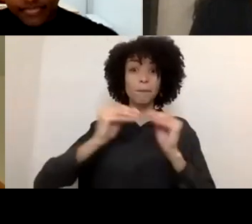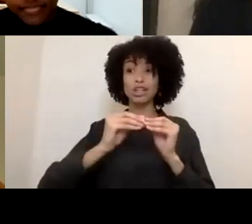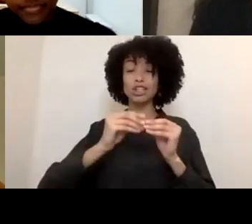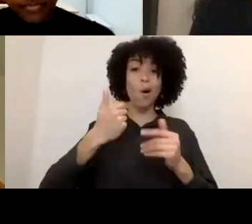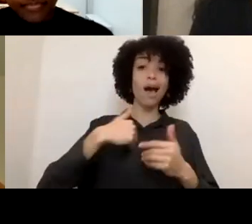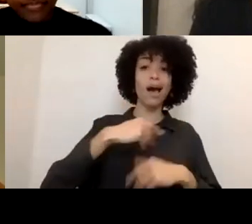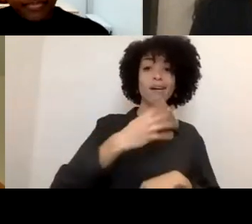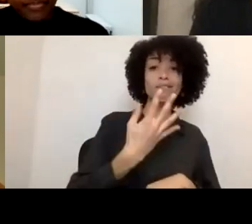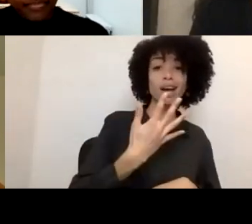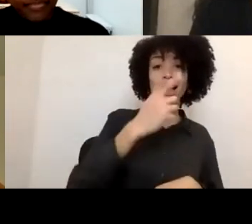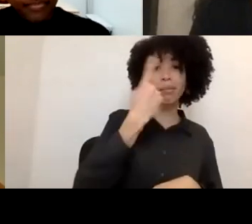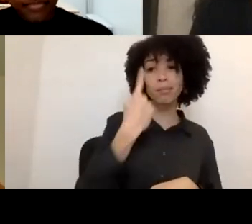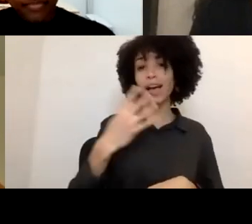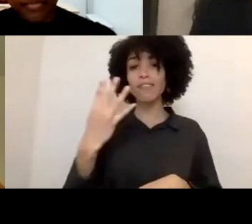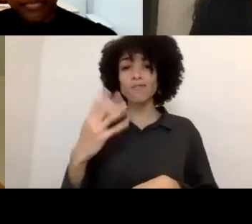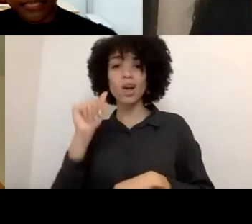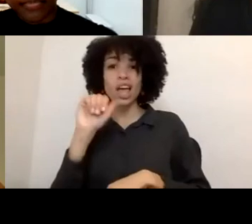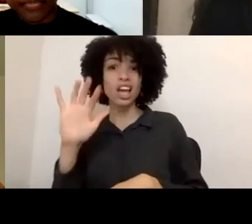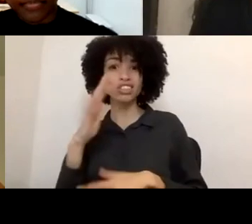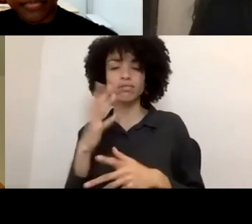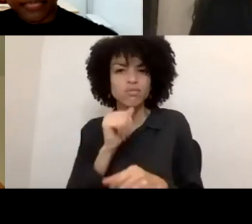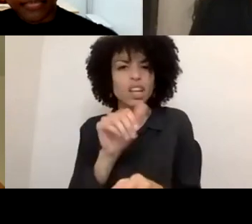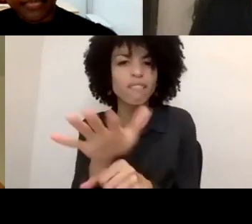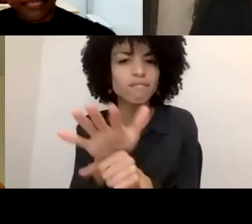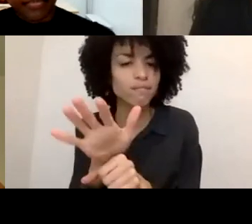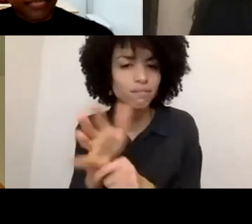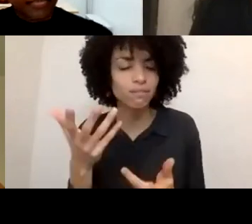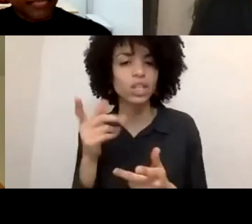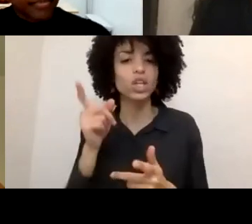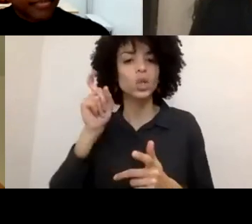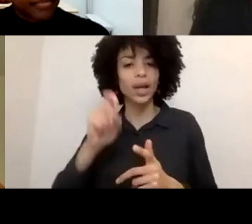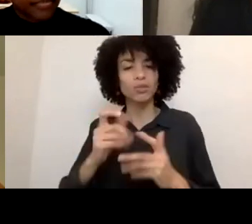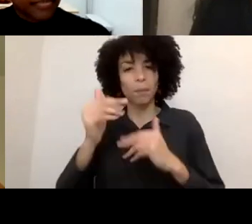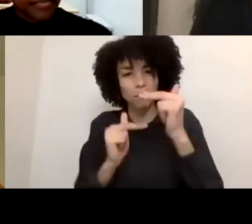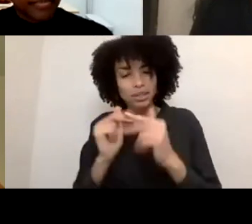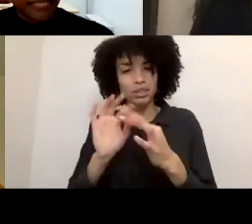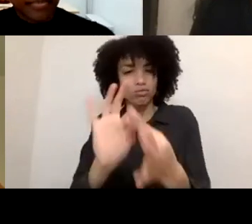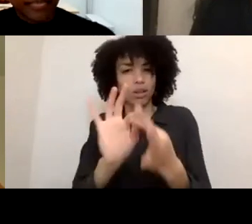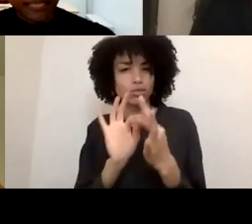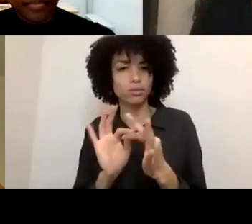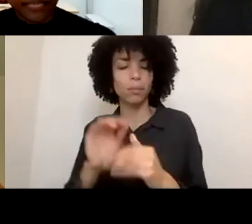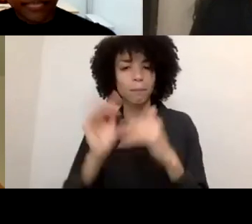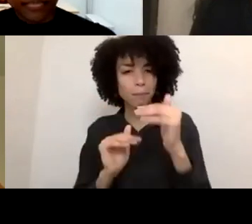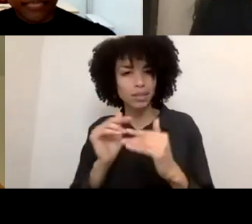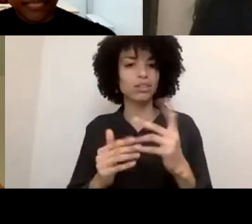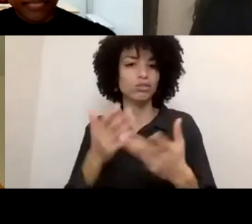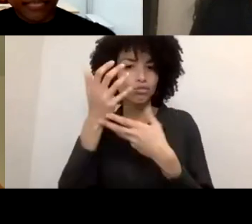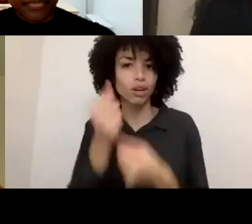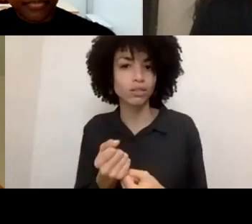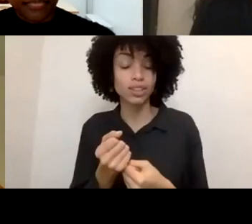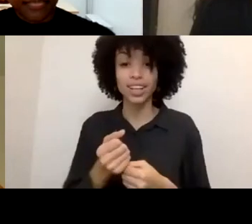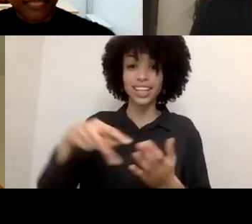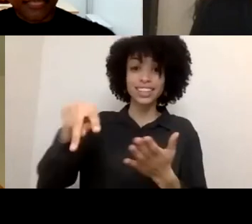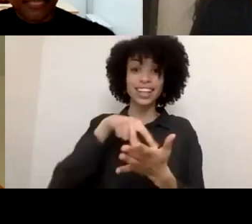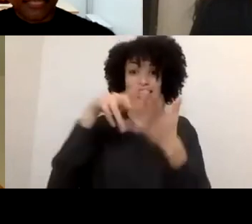You have to have built ways to be able to build that trusting relationship. As I said before, our dancers trust each other.